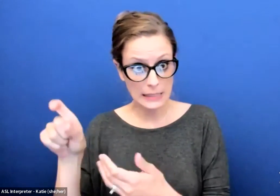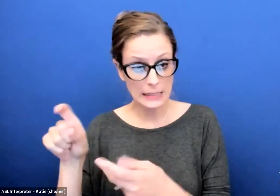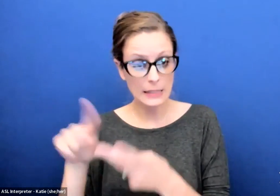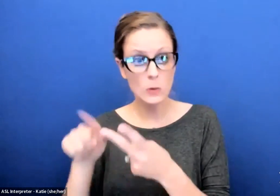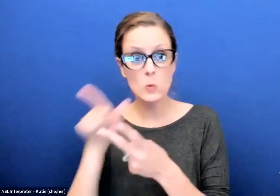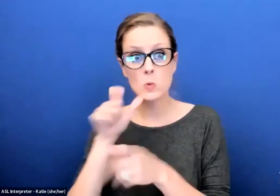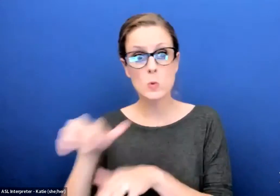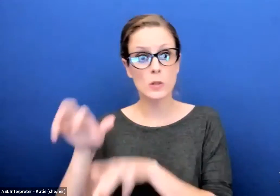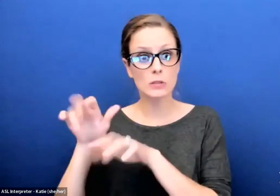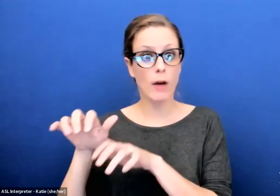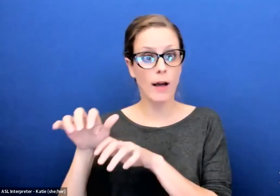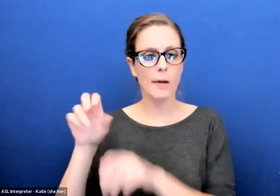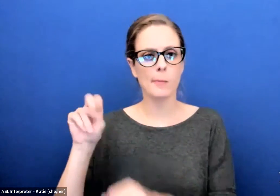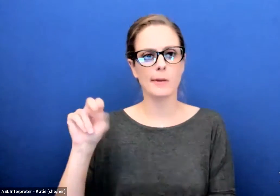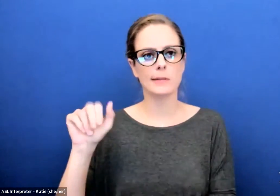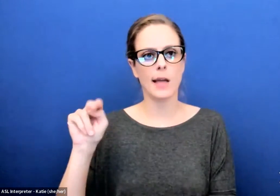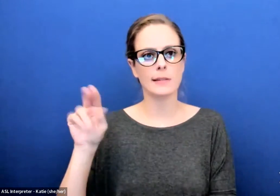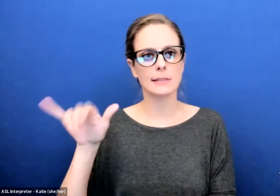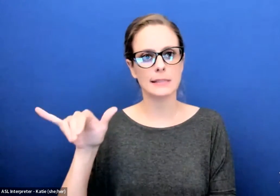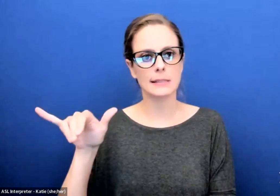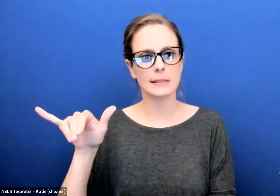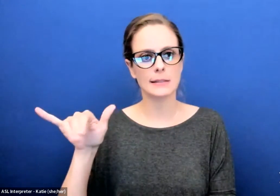can help. And